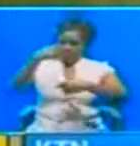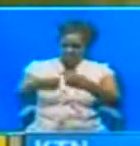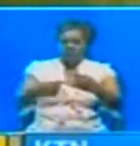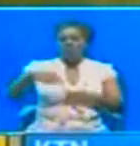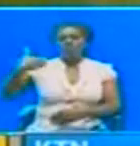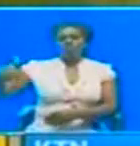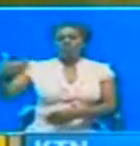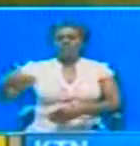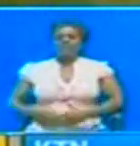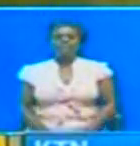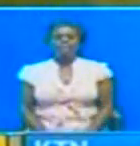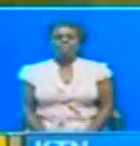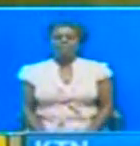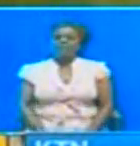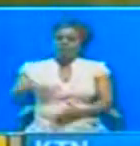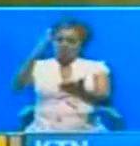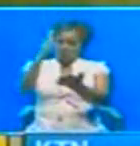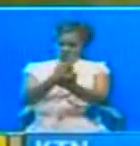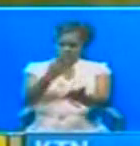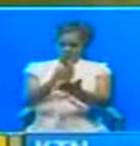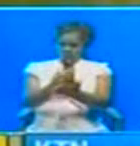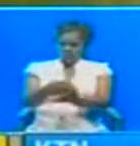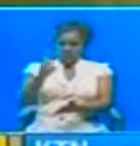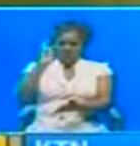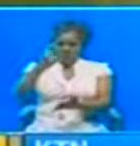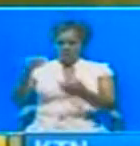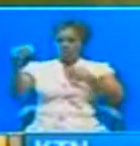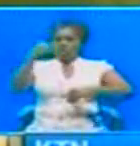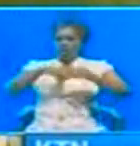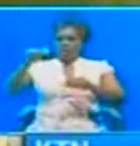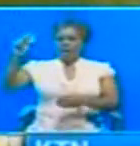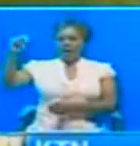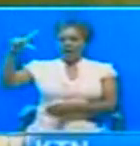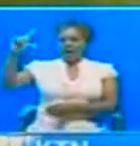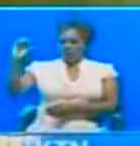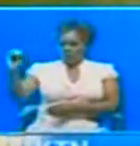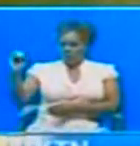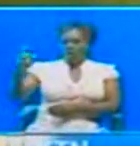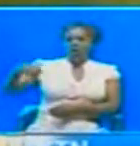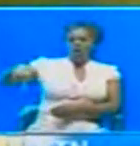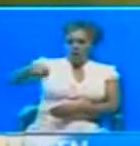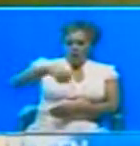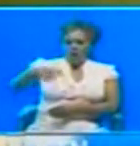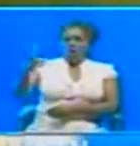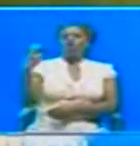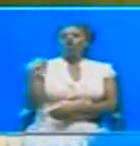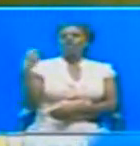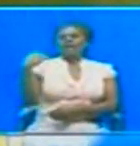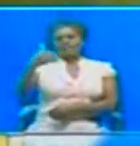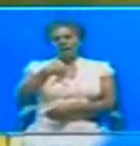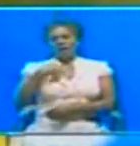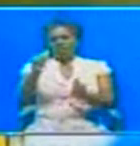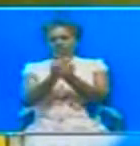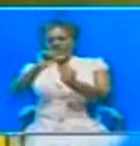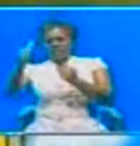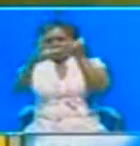time. Indeed, if you take the Anglo-Leasing cases themselves, we were always in contact with Swiss authorities.